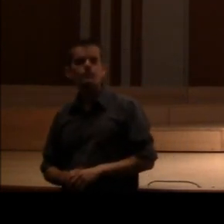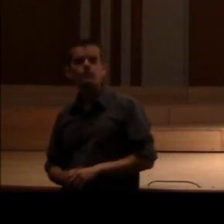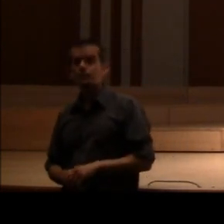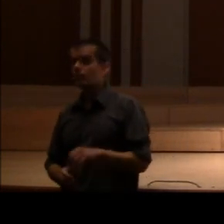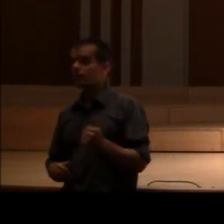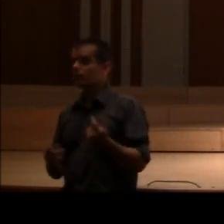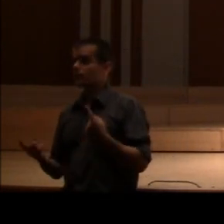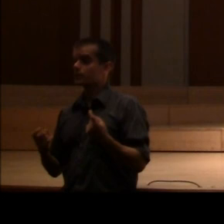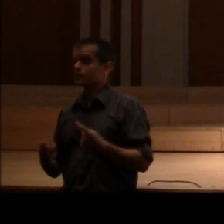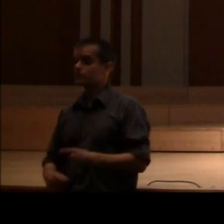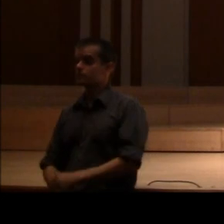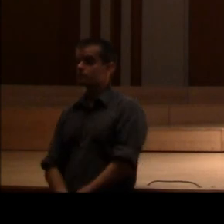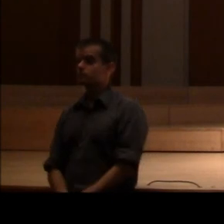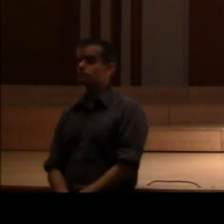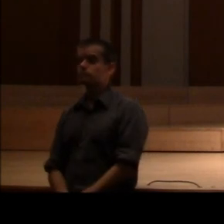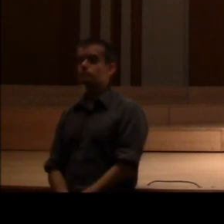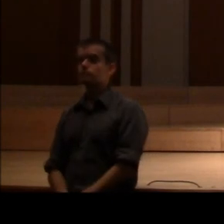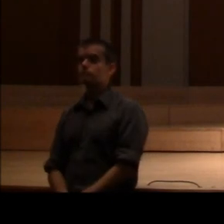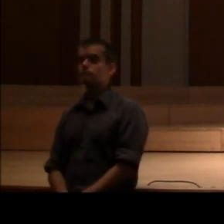questions?